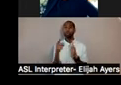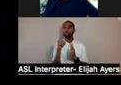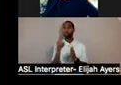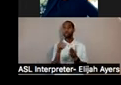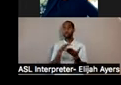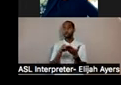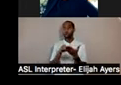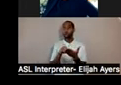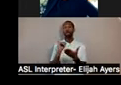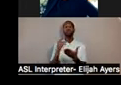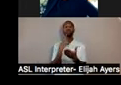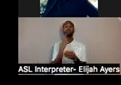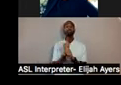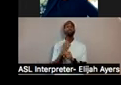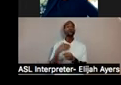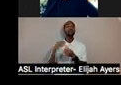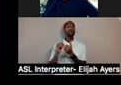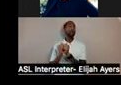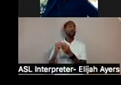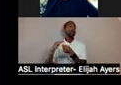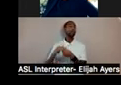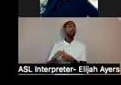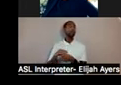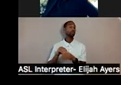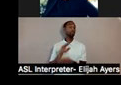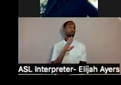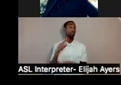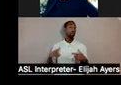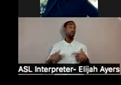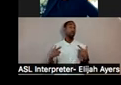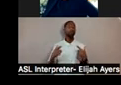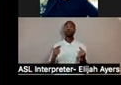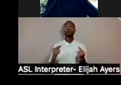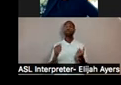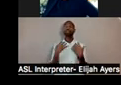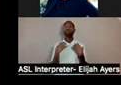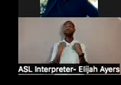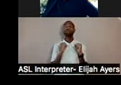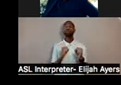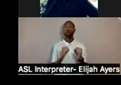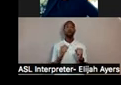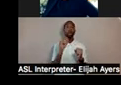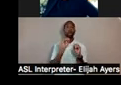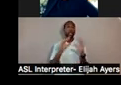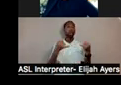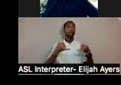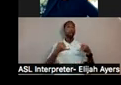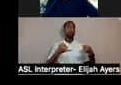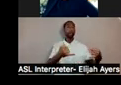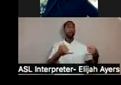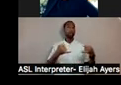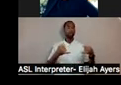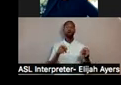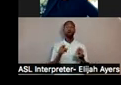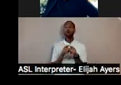learn if you have a competitive crusher in your life, are strong and clear boundaries, and also very,